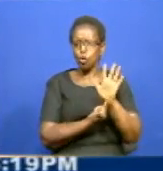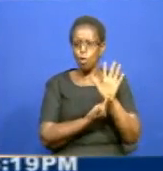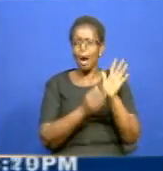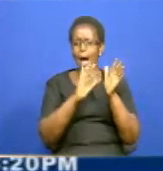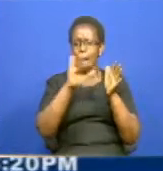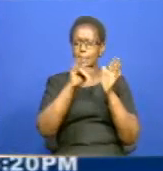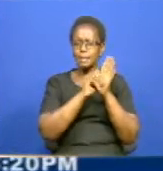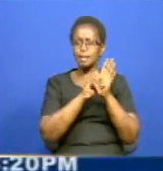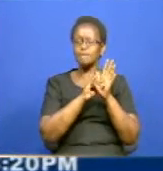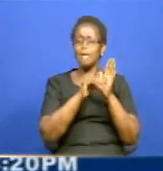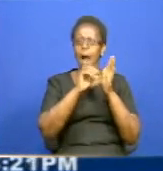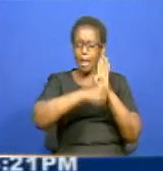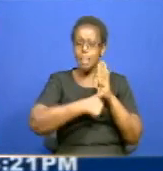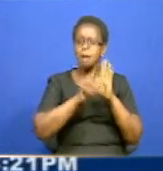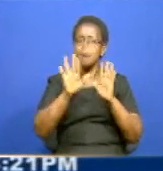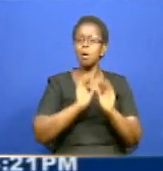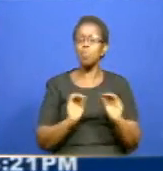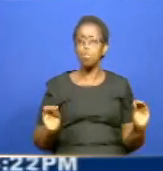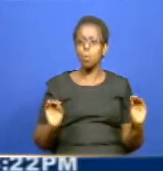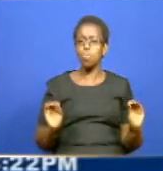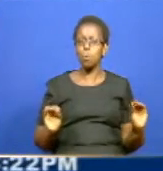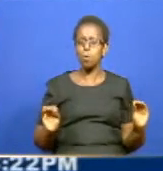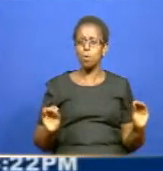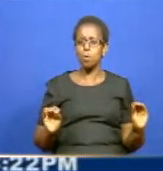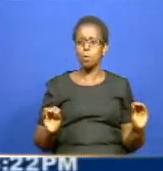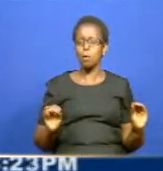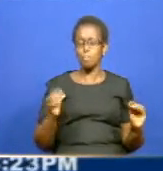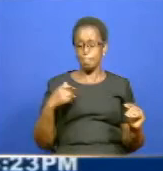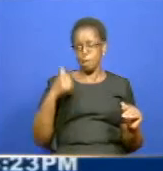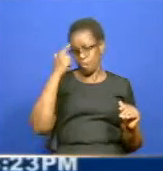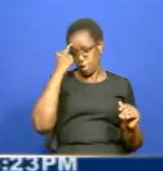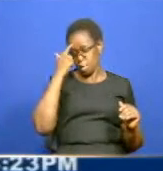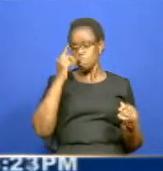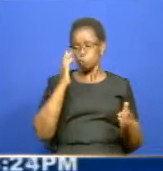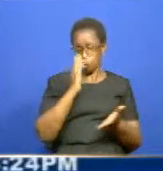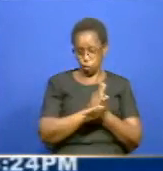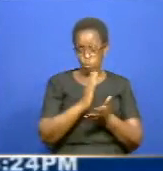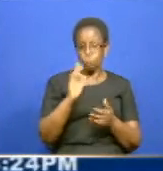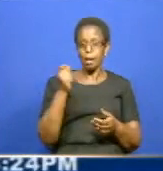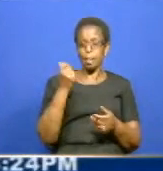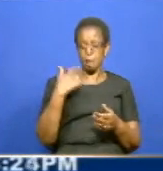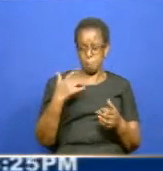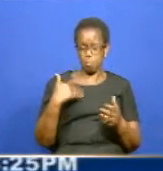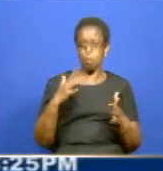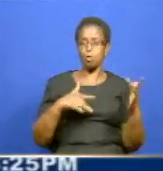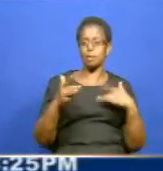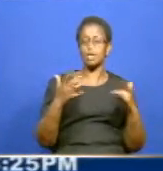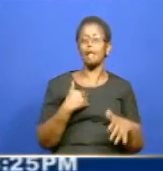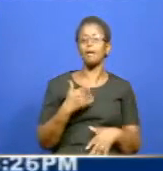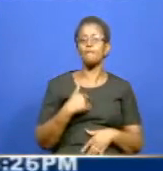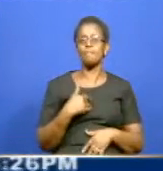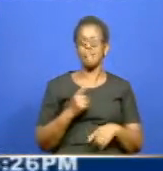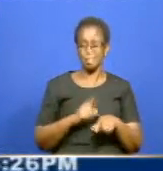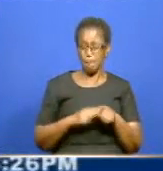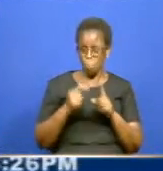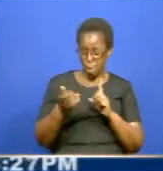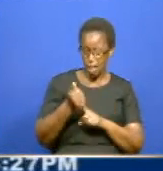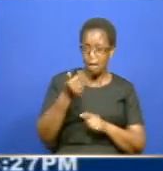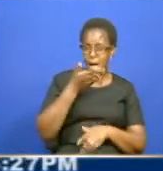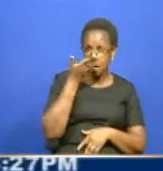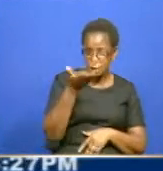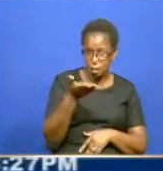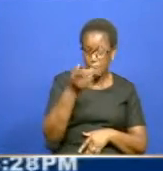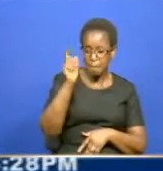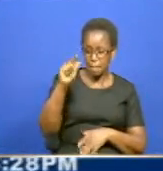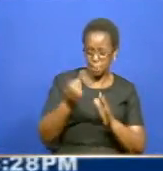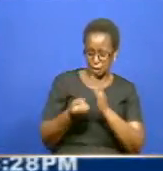that I feel citizens of this country are concerned about, and when a response comes to this House, it needs to be properly